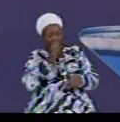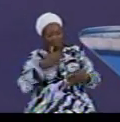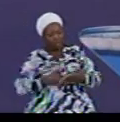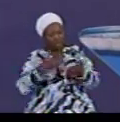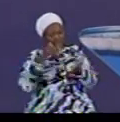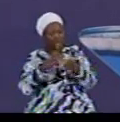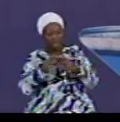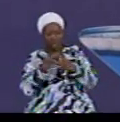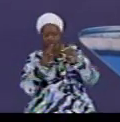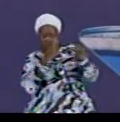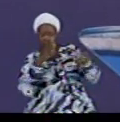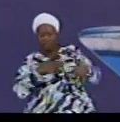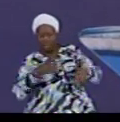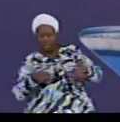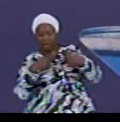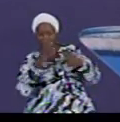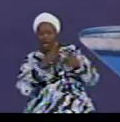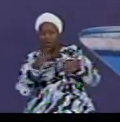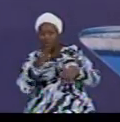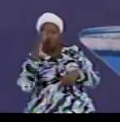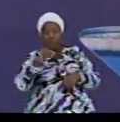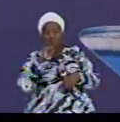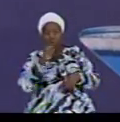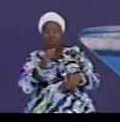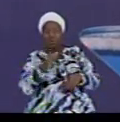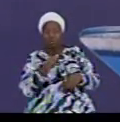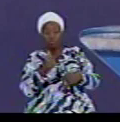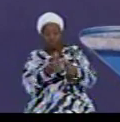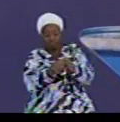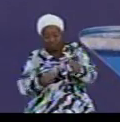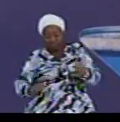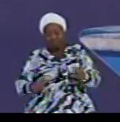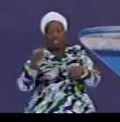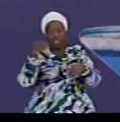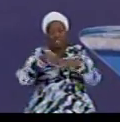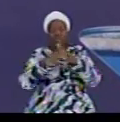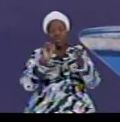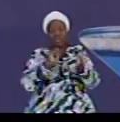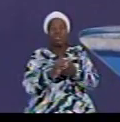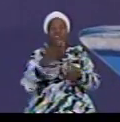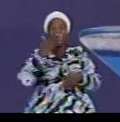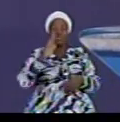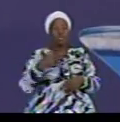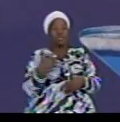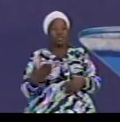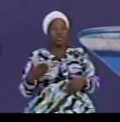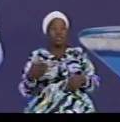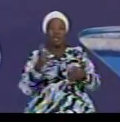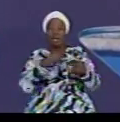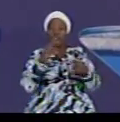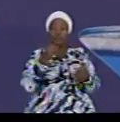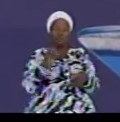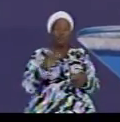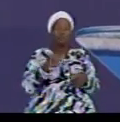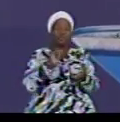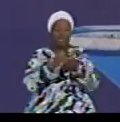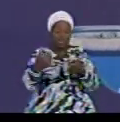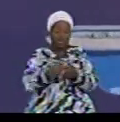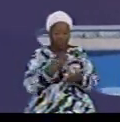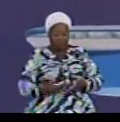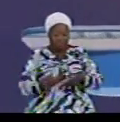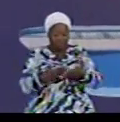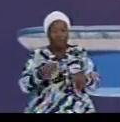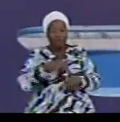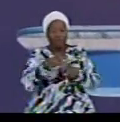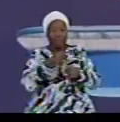my life, and you will not slip back into evil things. And so, and that new birth, when they see it in